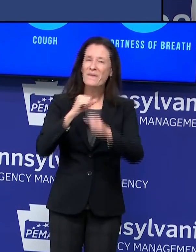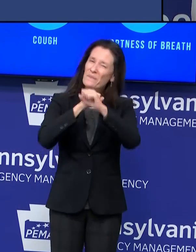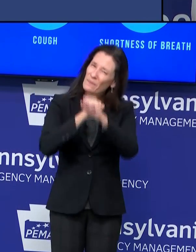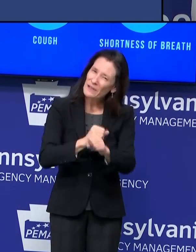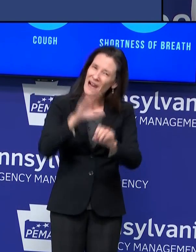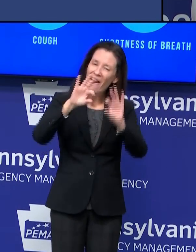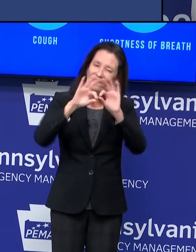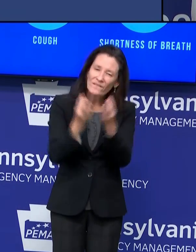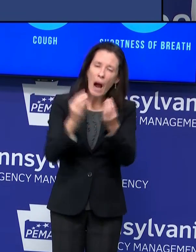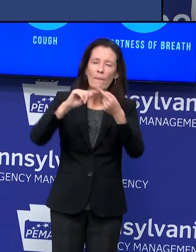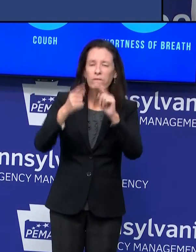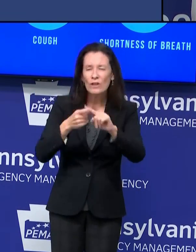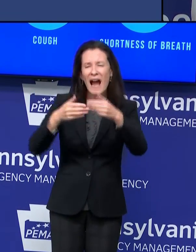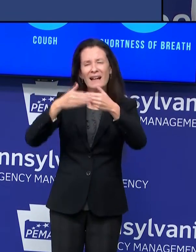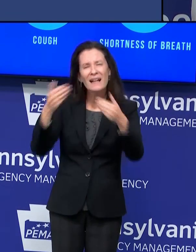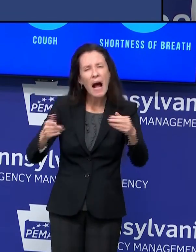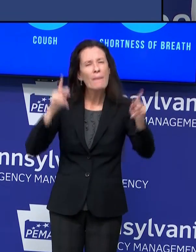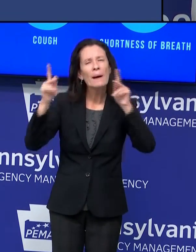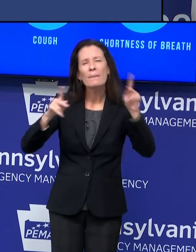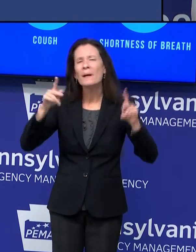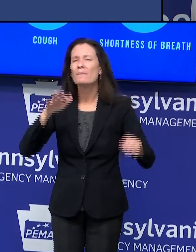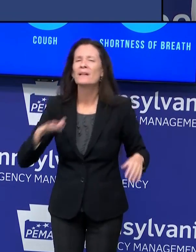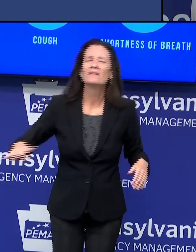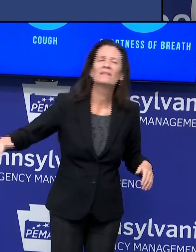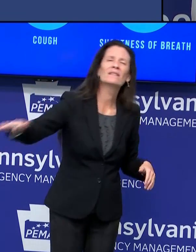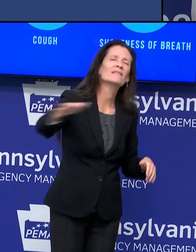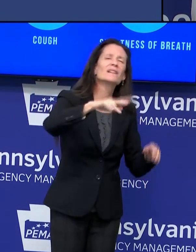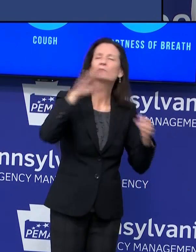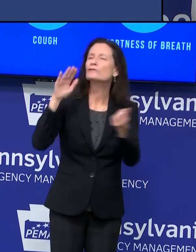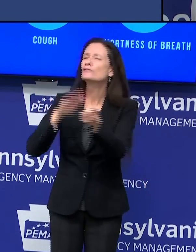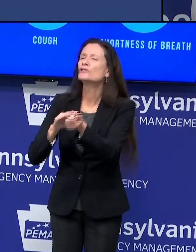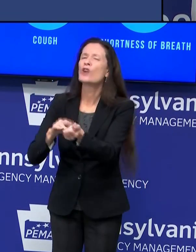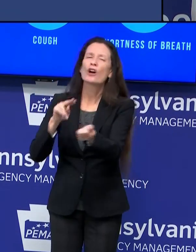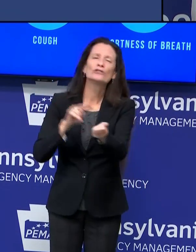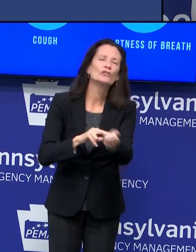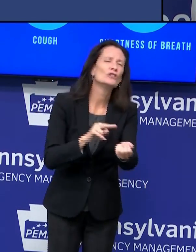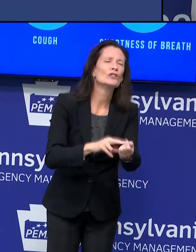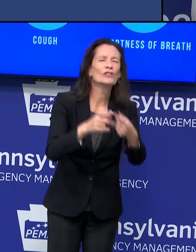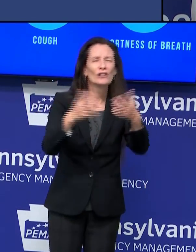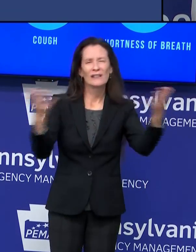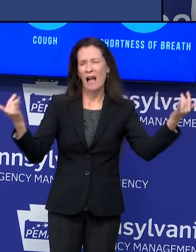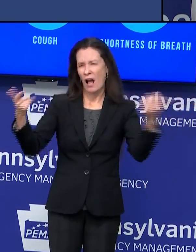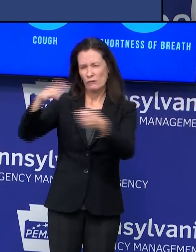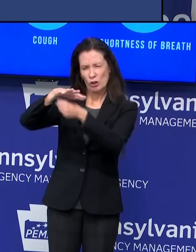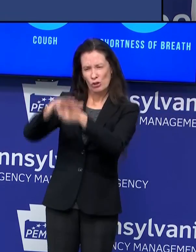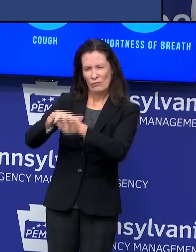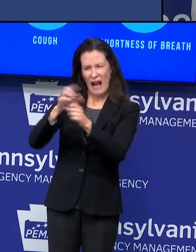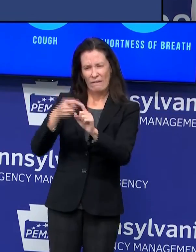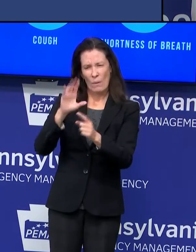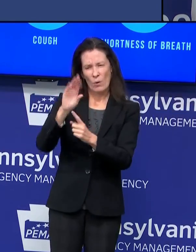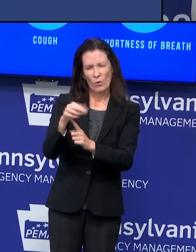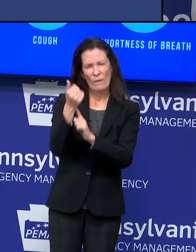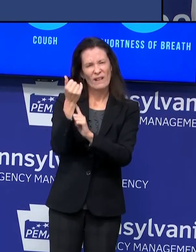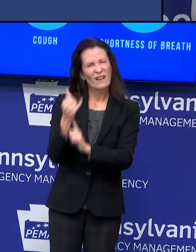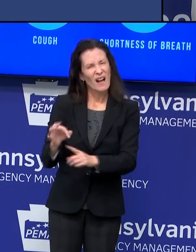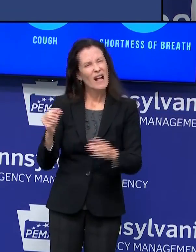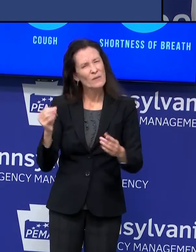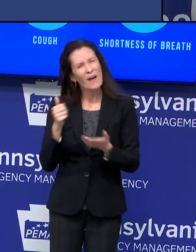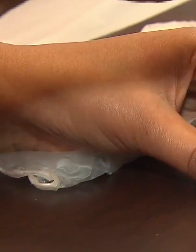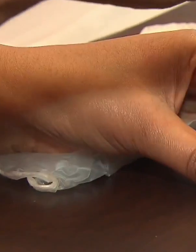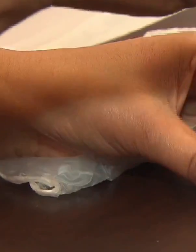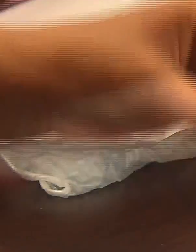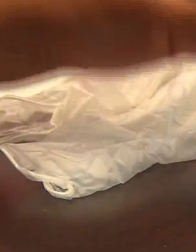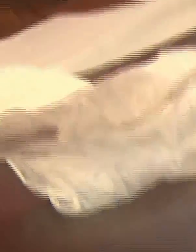healthcare providers, and others who are already strained and exhausted from caring from our record numbers of COVID-19